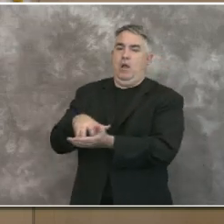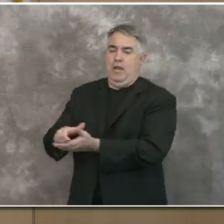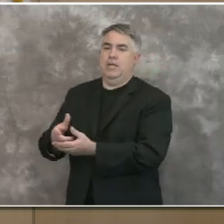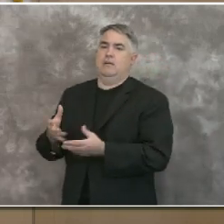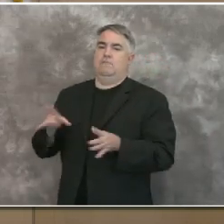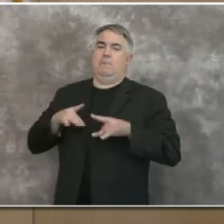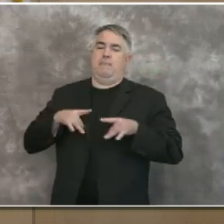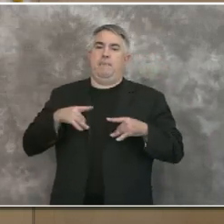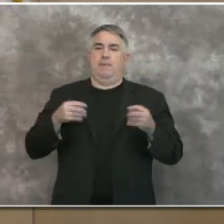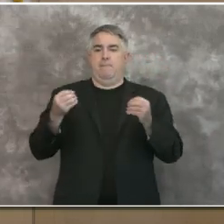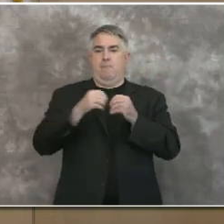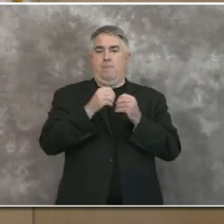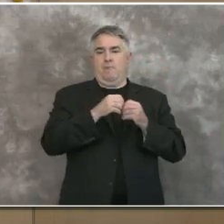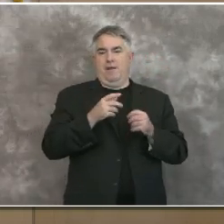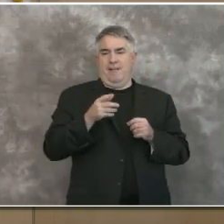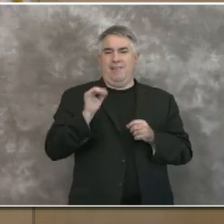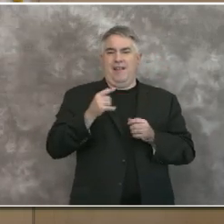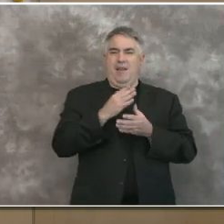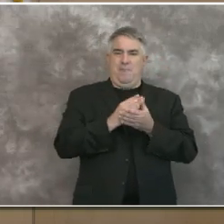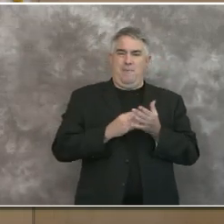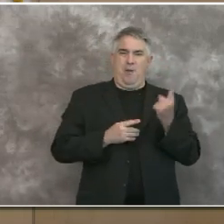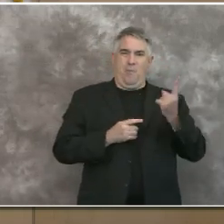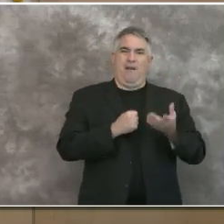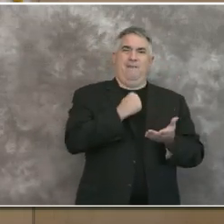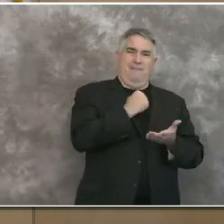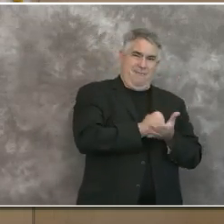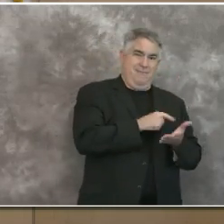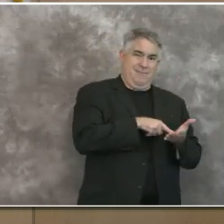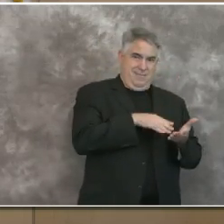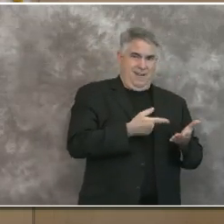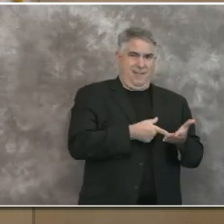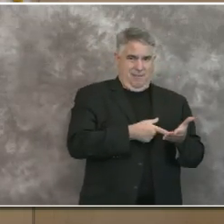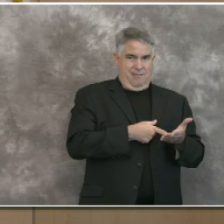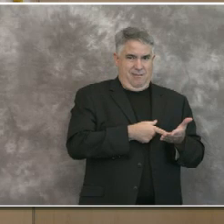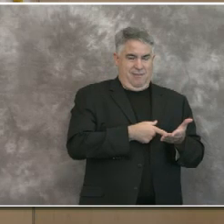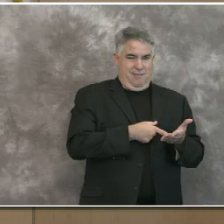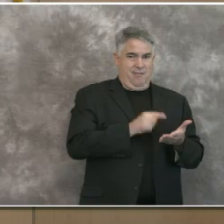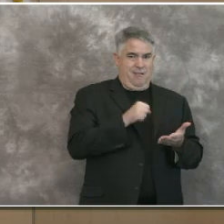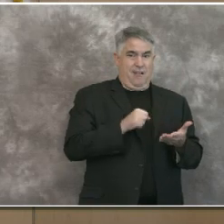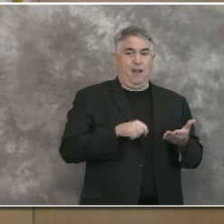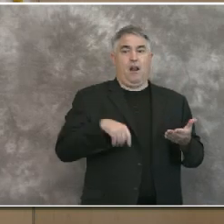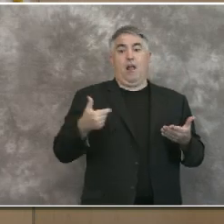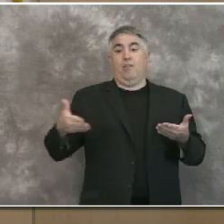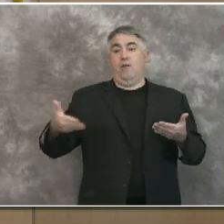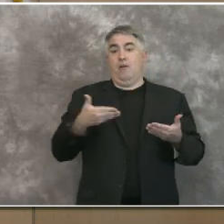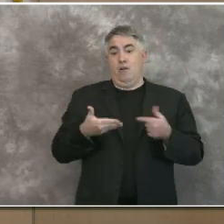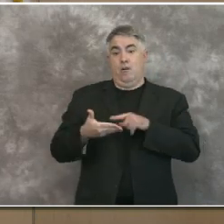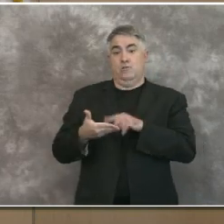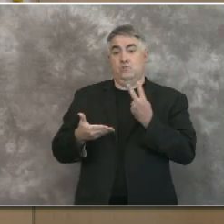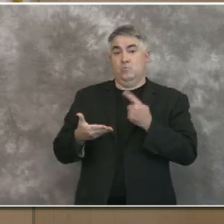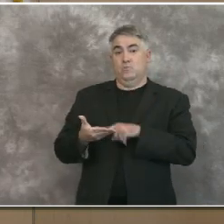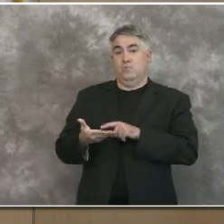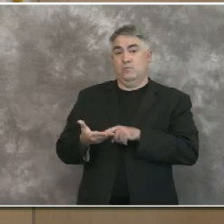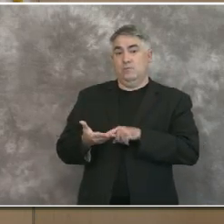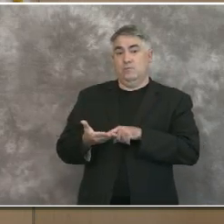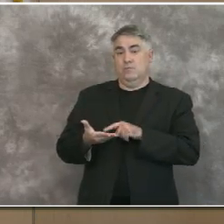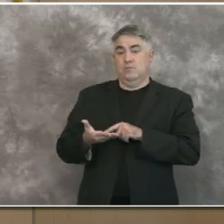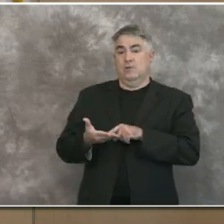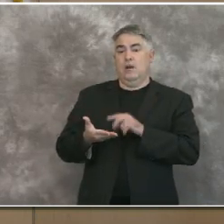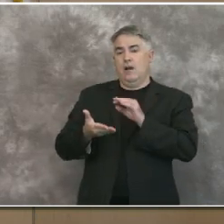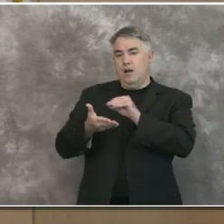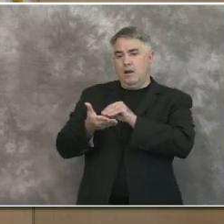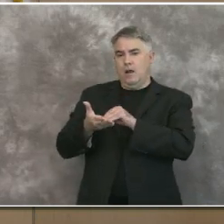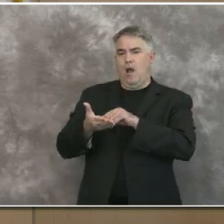certificate. Part 2 has other contributing medical conditions not necessarily related to the death, but